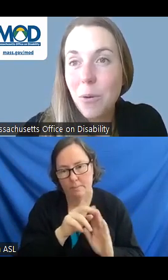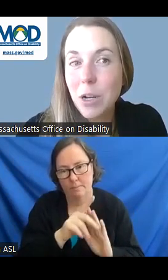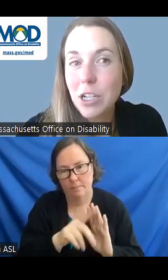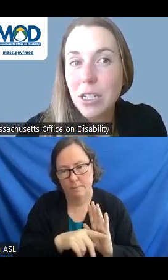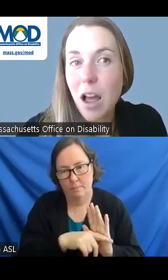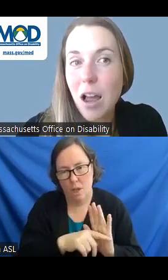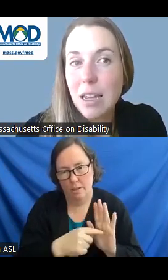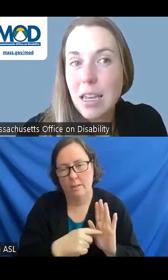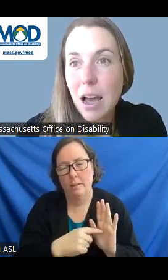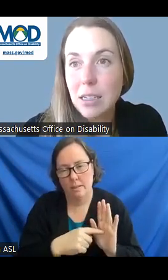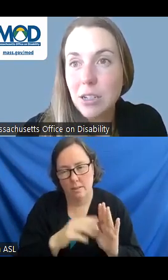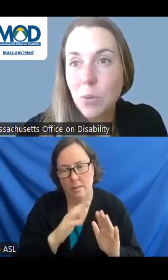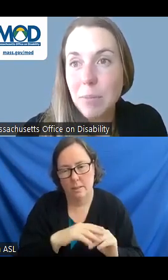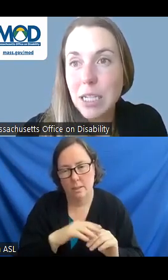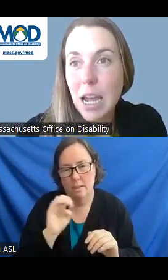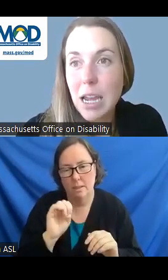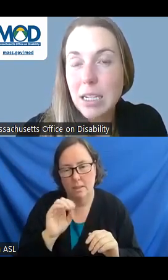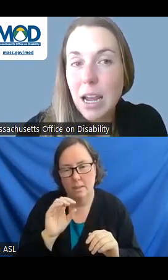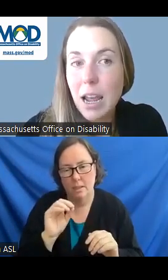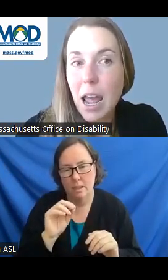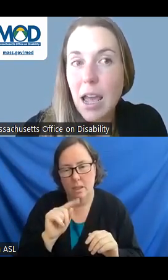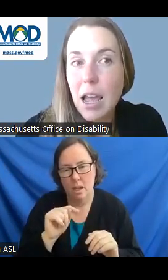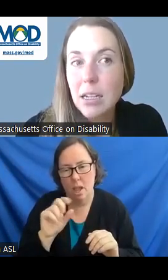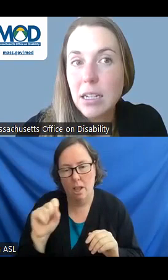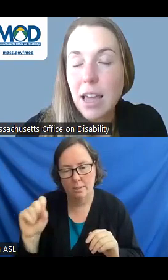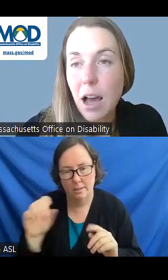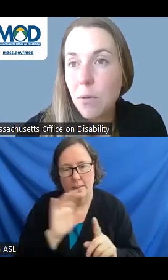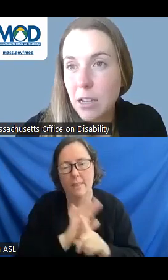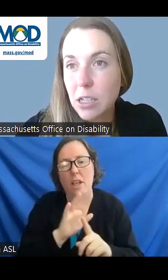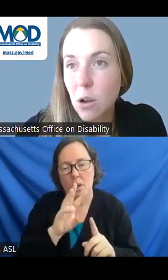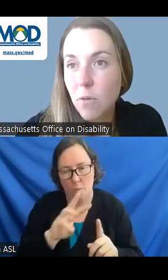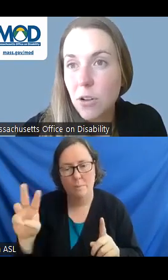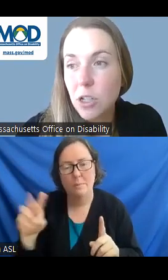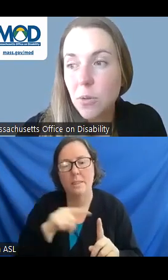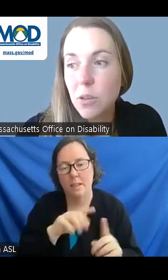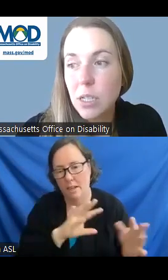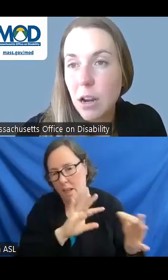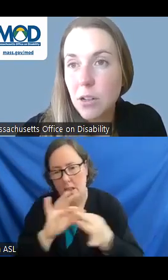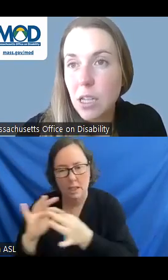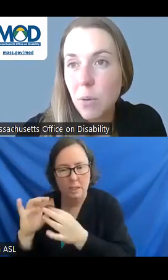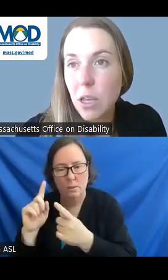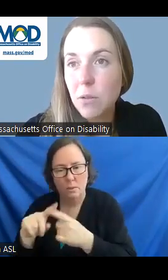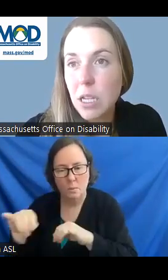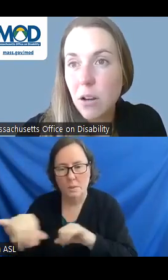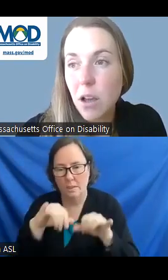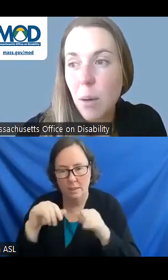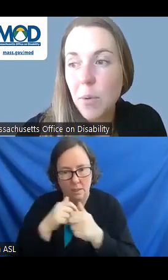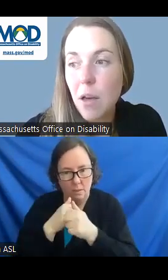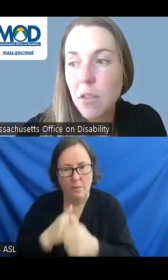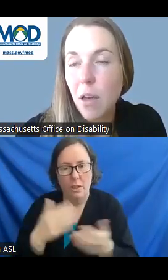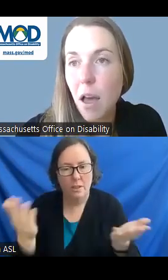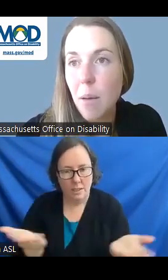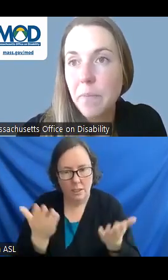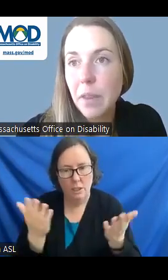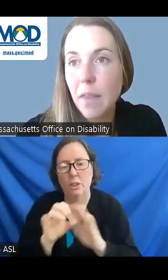policy, which is on EOTS's website, and that links over to the standards that we use here in the